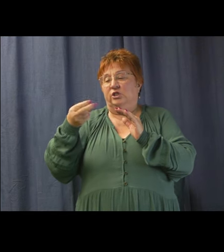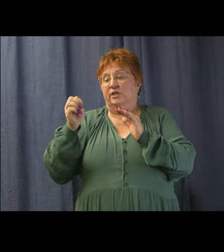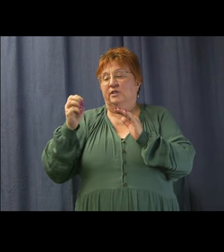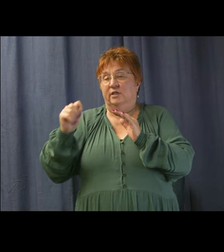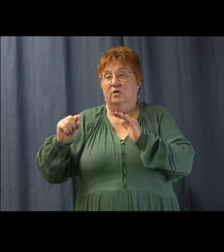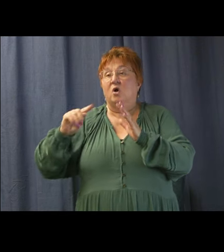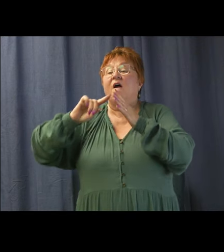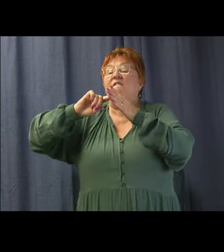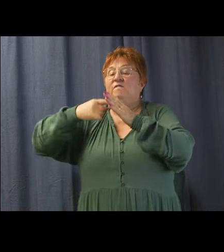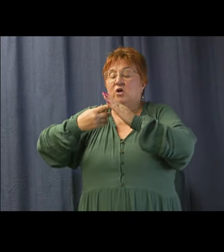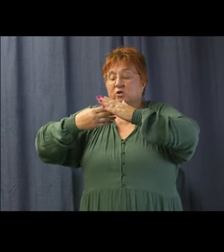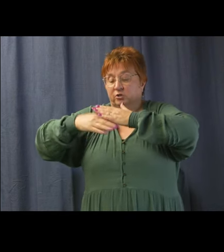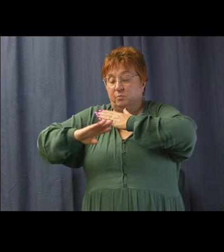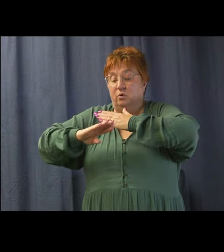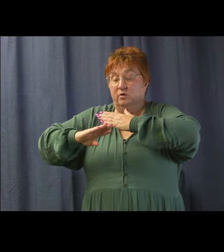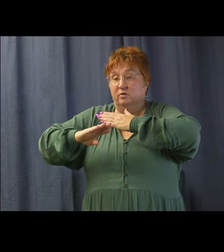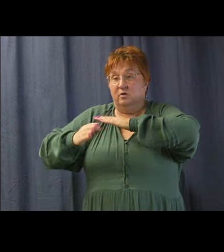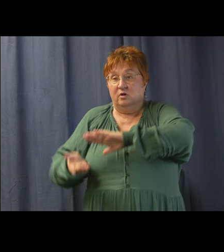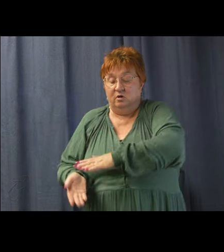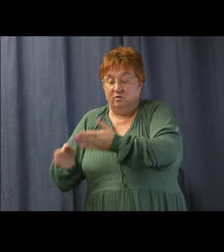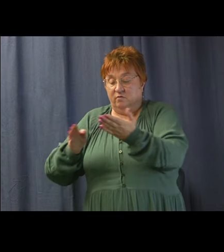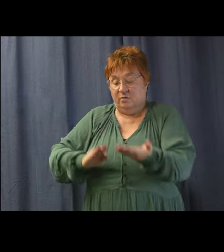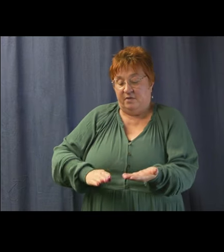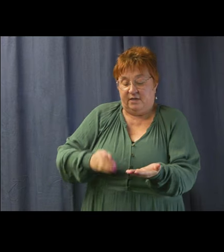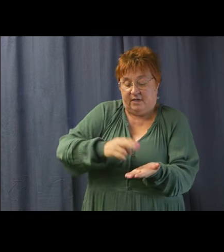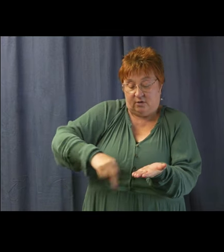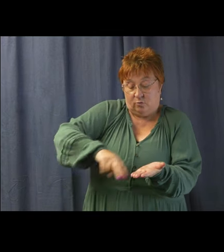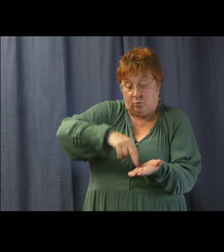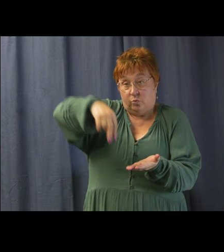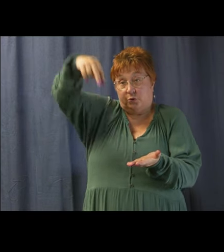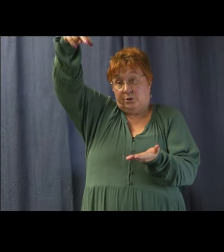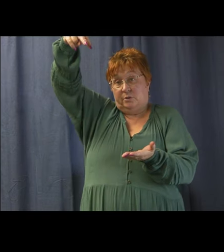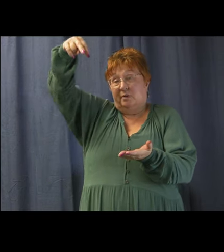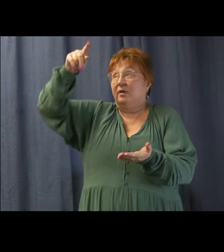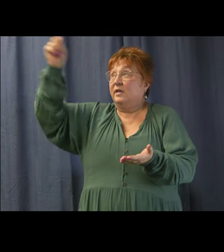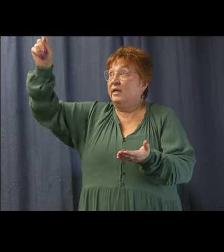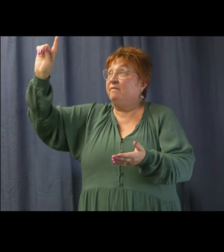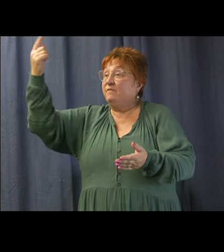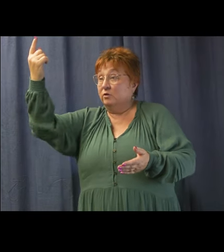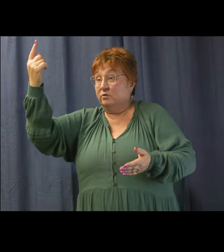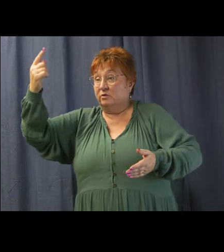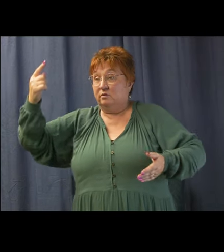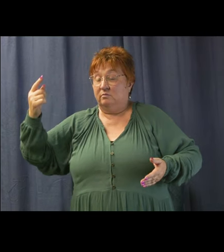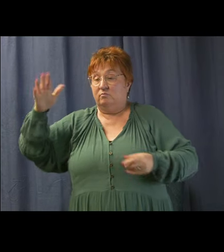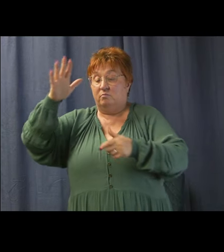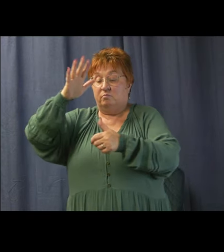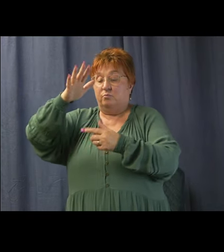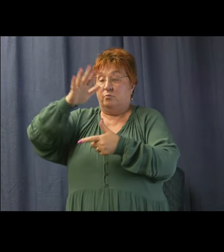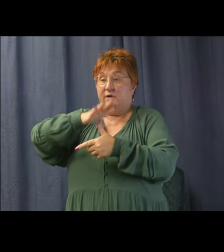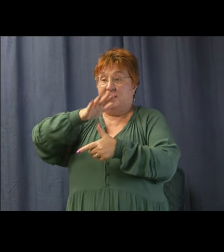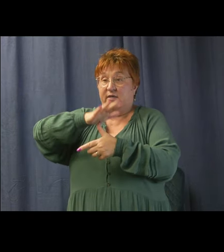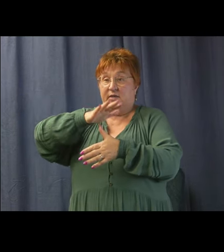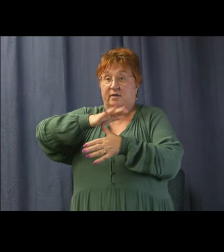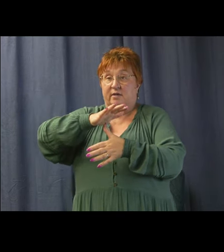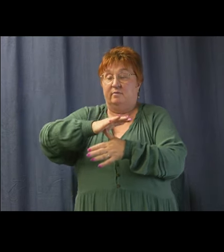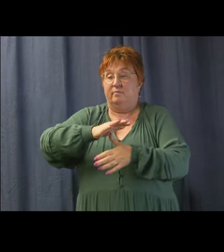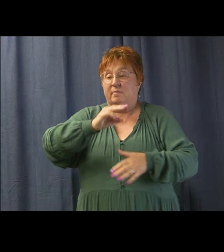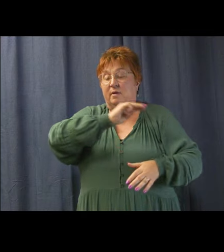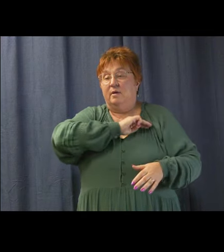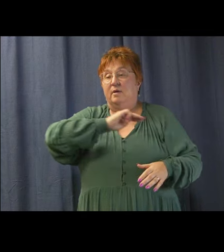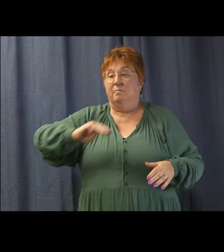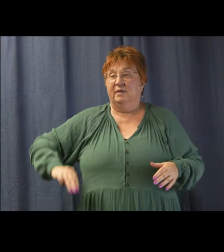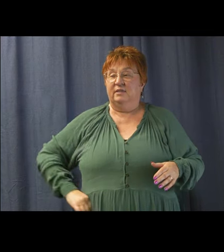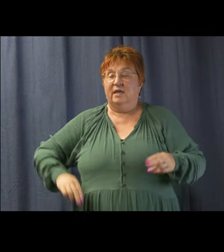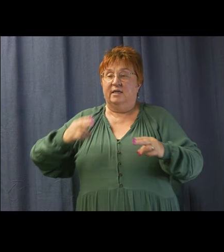The firstborn from the dead, that in all things he might have the preeminence. So Reshit is one of the names of Messiah.